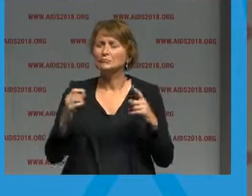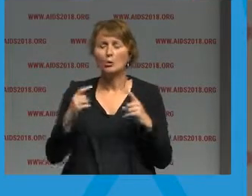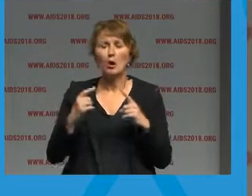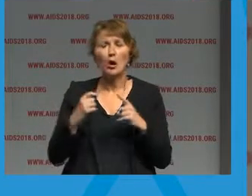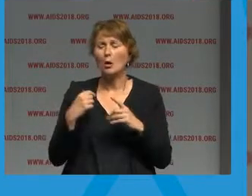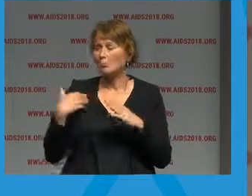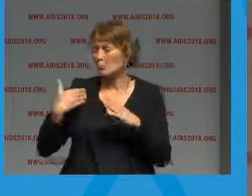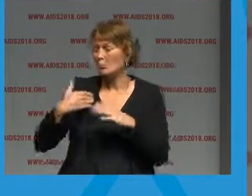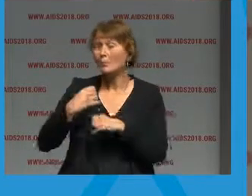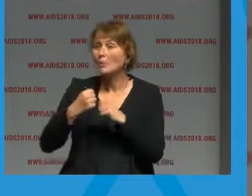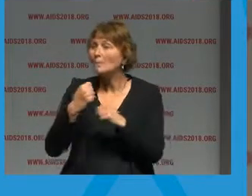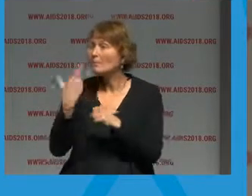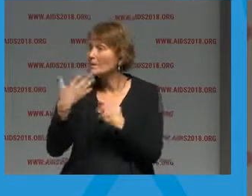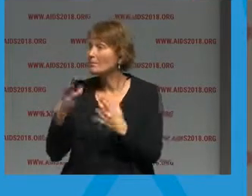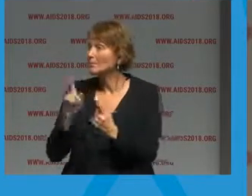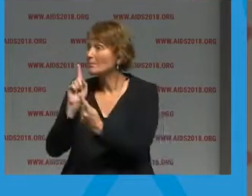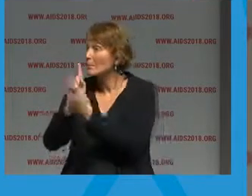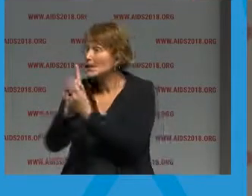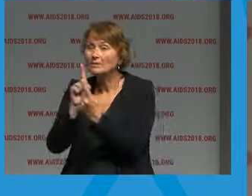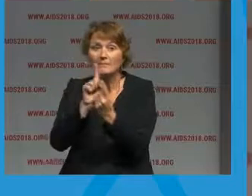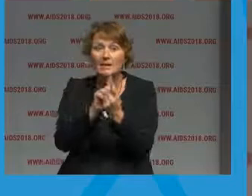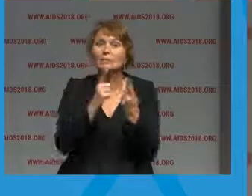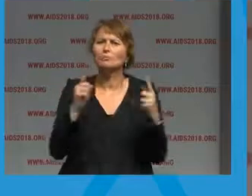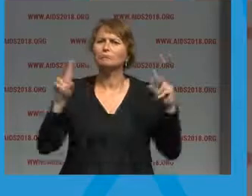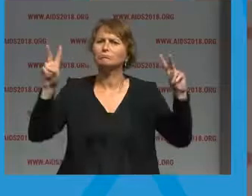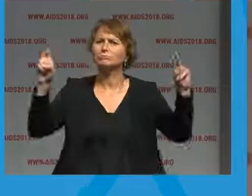may have met him at tuberculosis meetings.